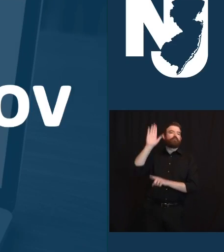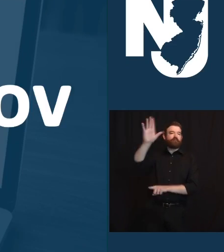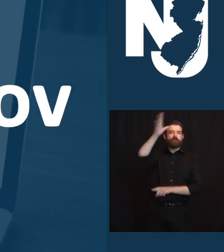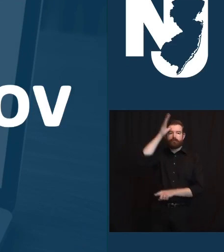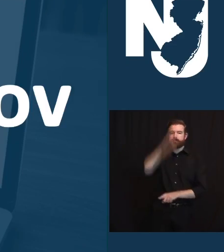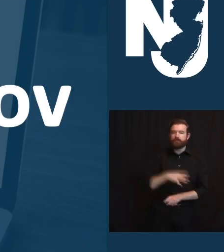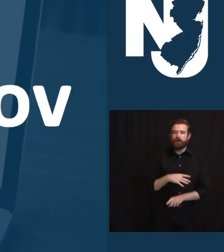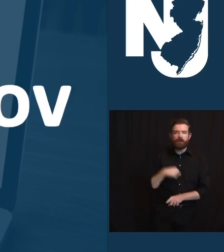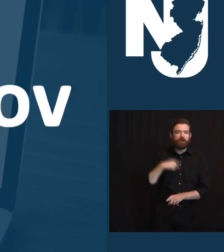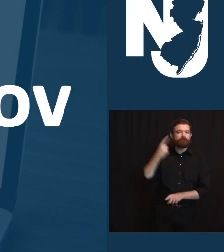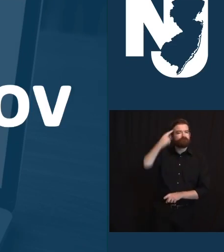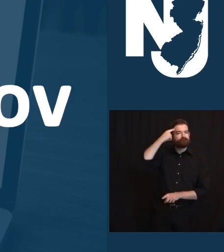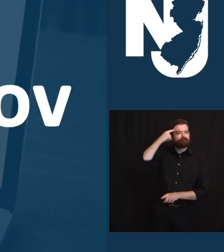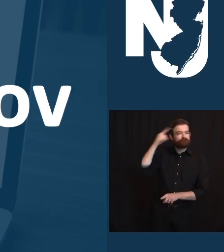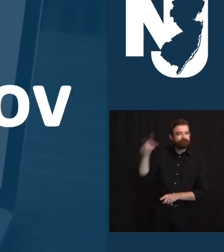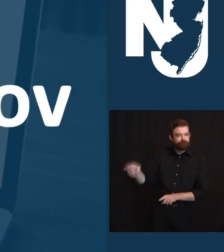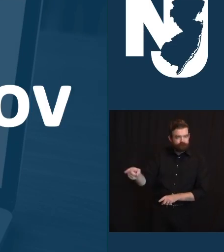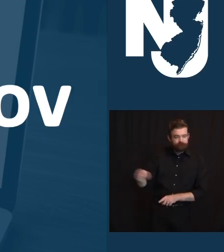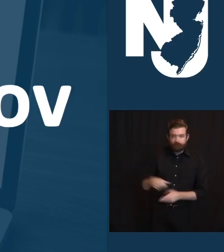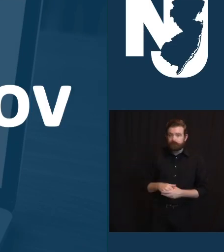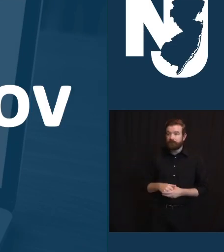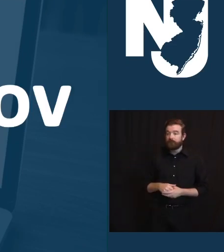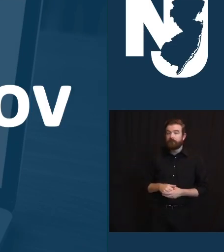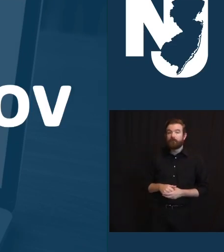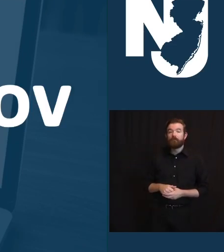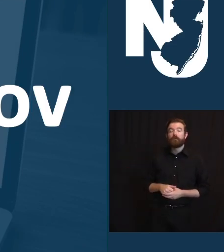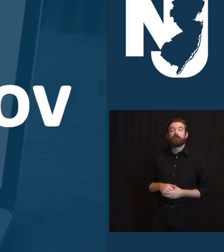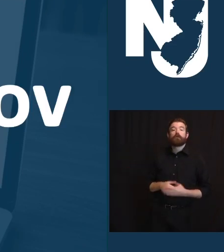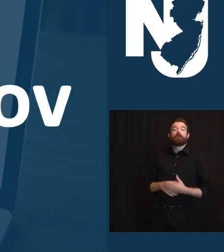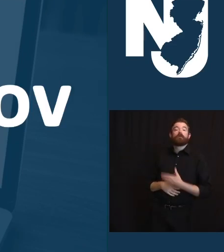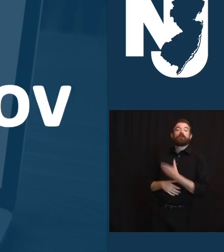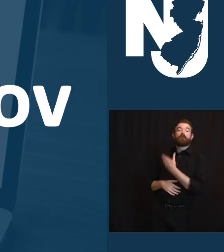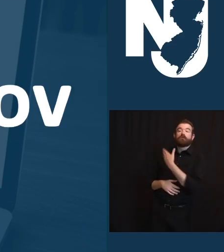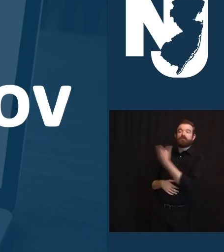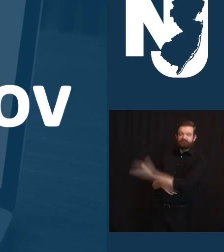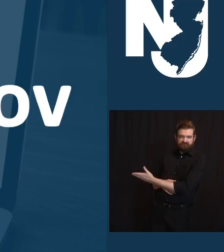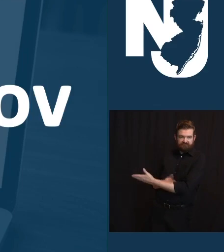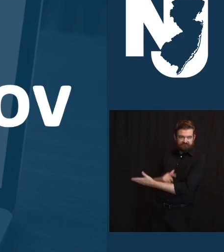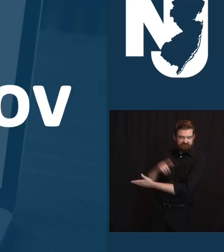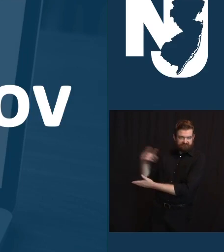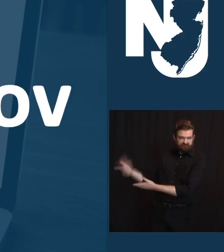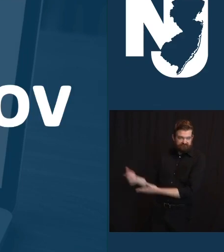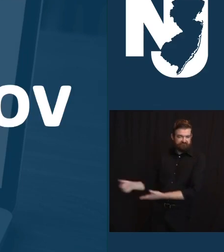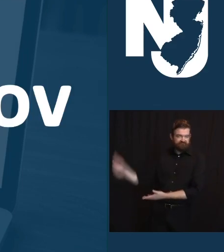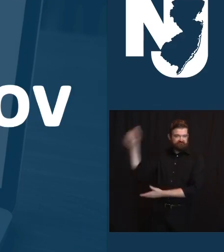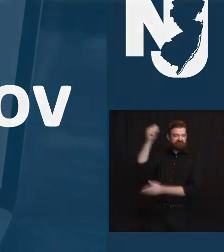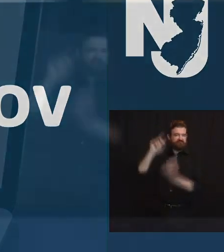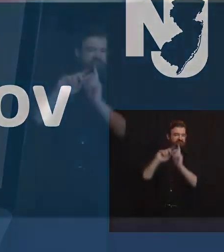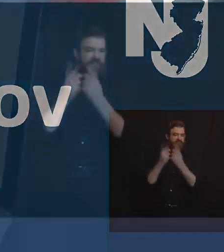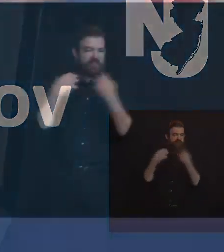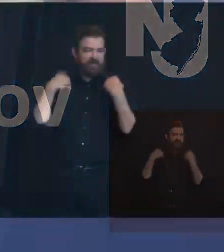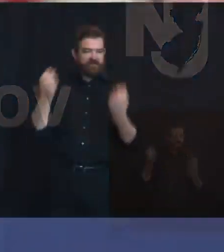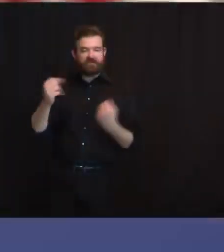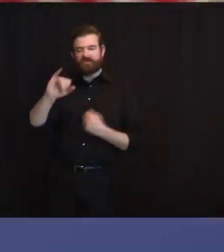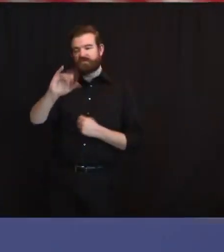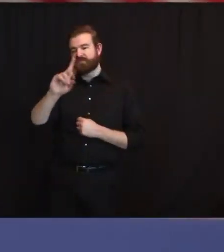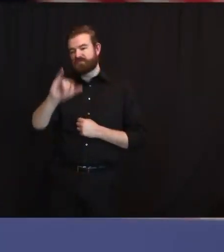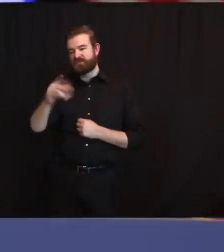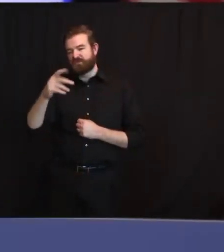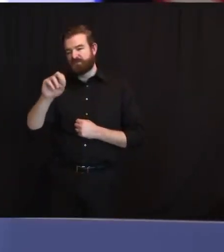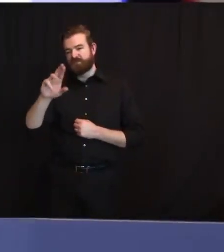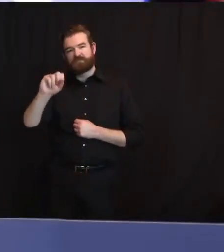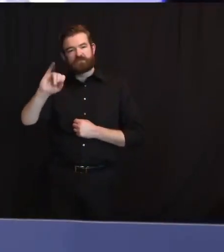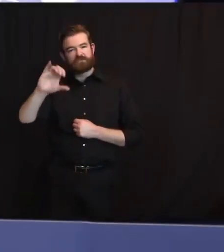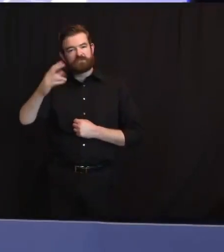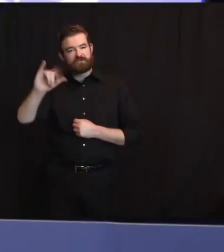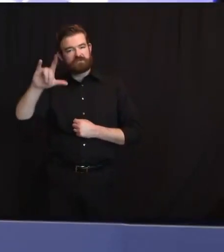you. With that, please help me welcome the woman who needs no introduction, the Commissioner of the Department of Health, Judy Persichilli. Thank you, Governor, and good